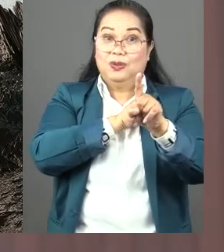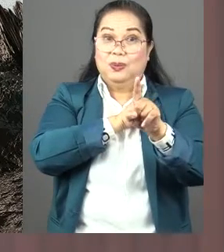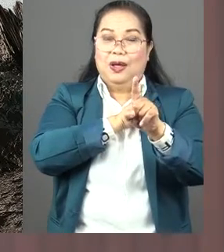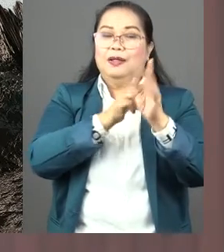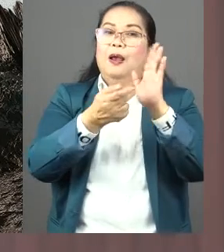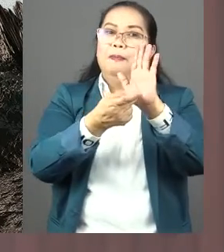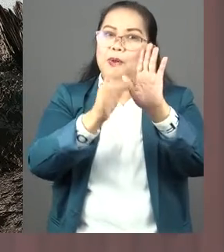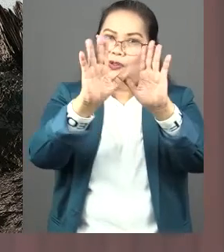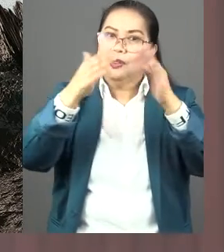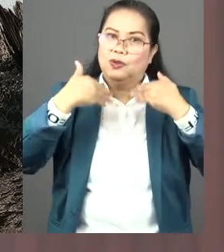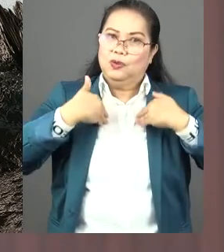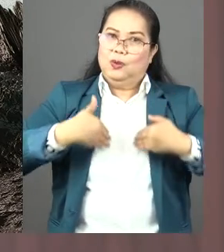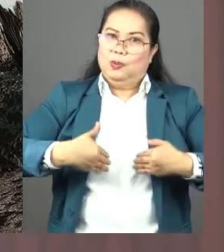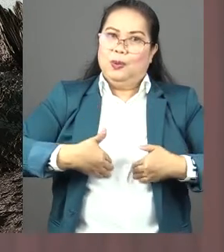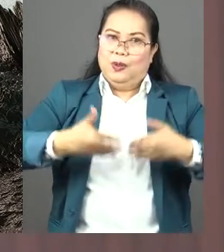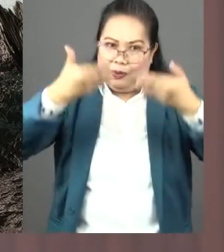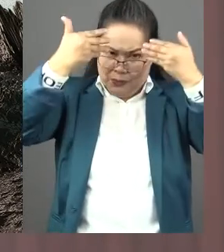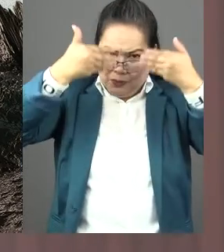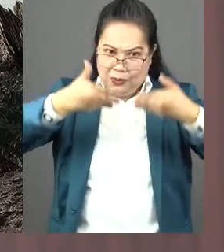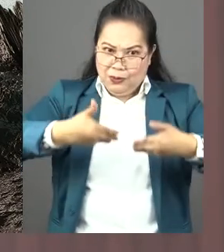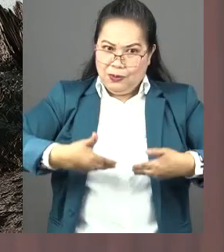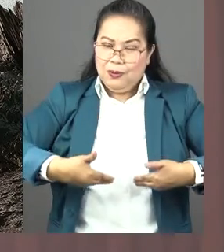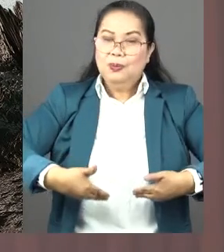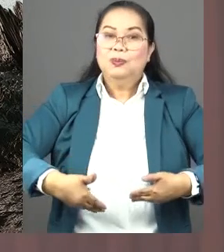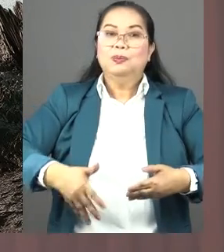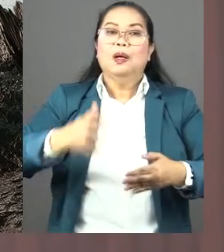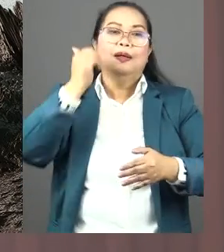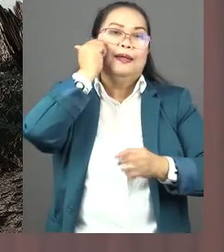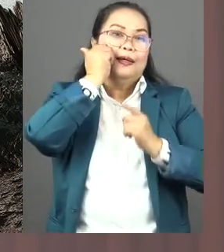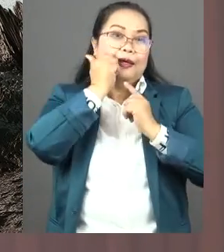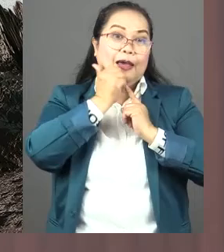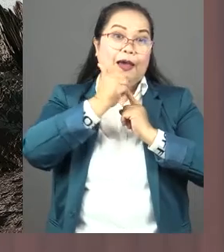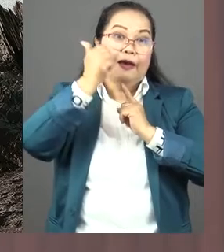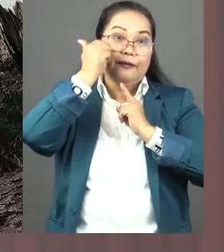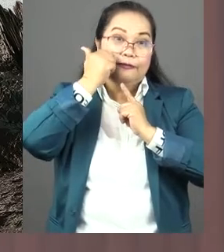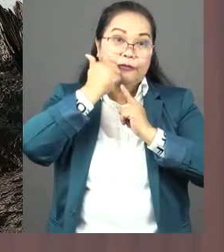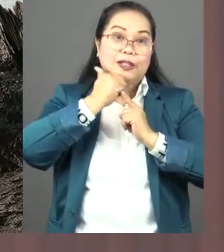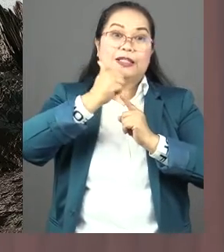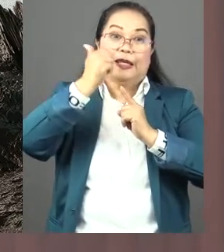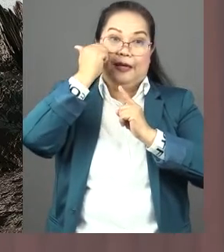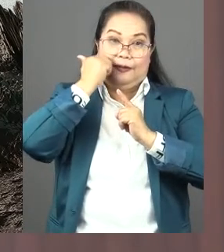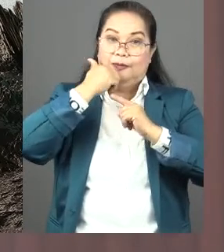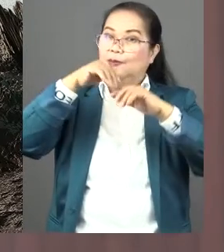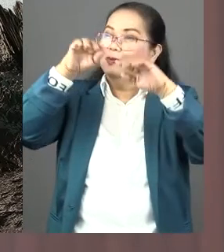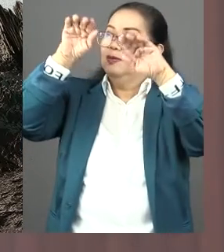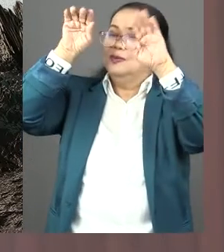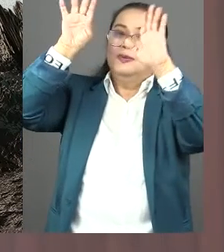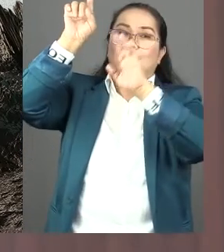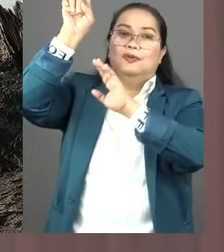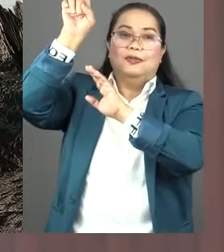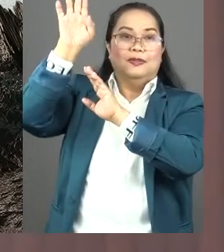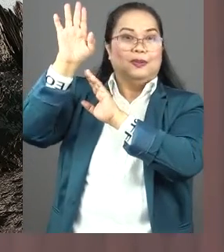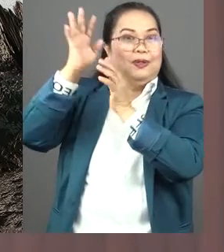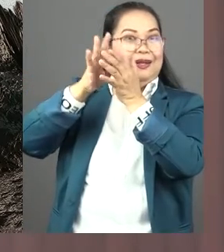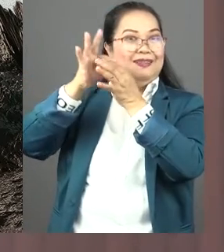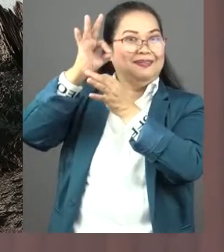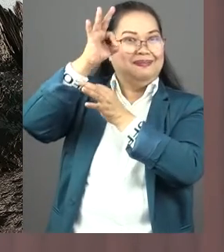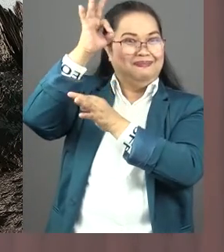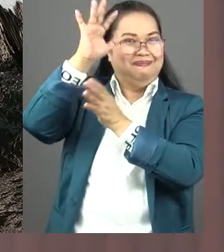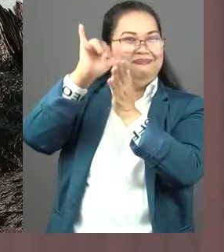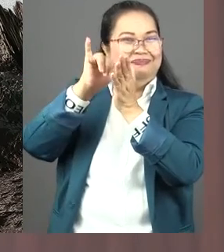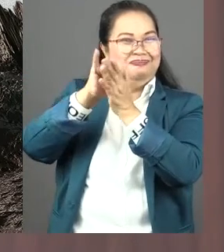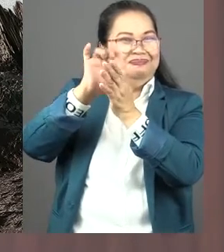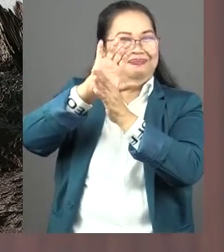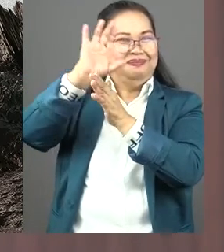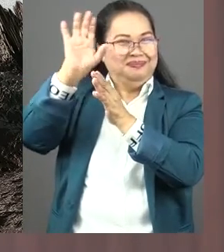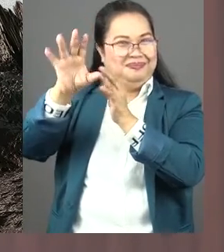your bodies as a living sacrifice, a daily, moment-by-moment surrender and submission to God's Spirit that is